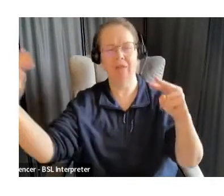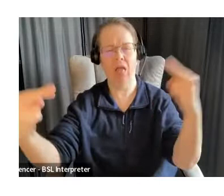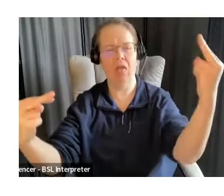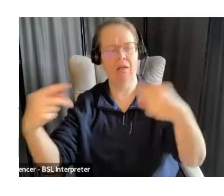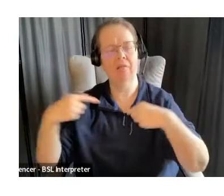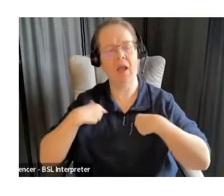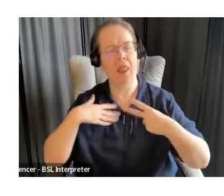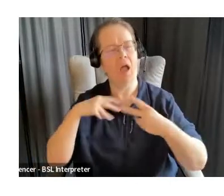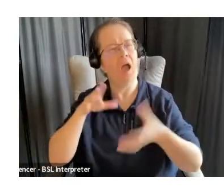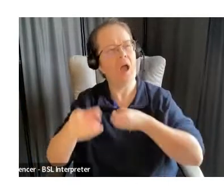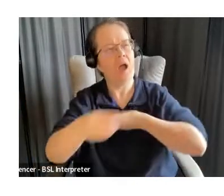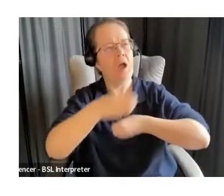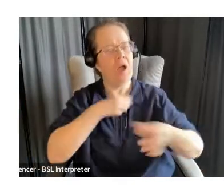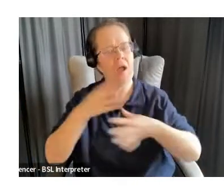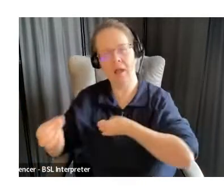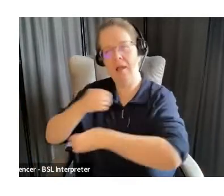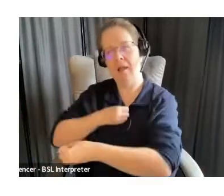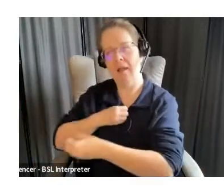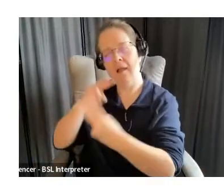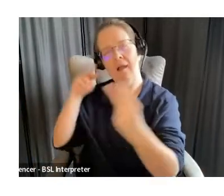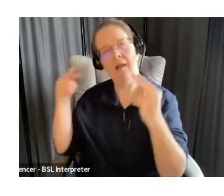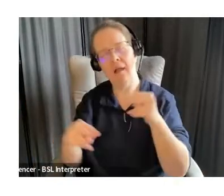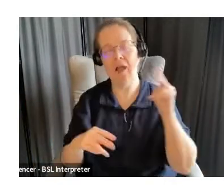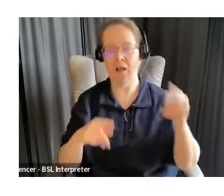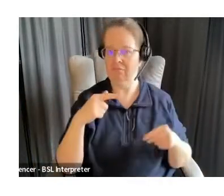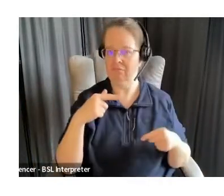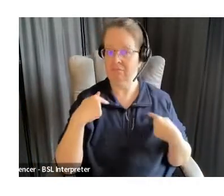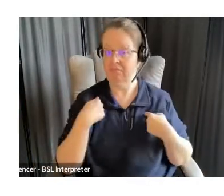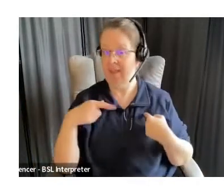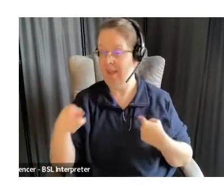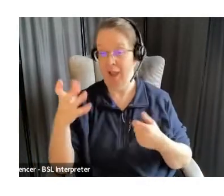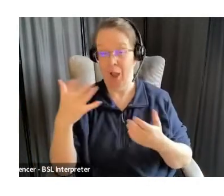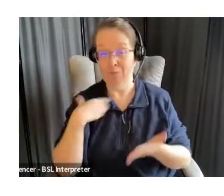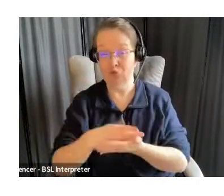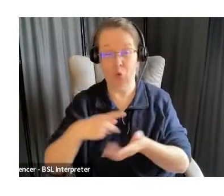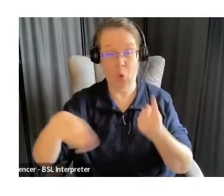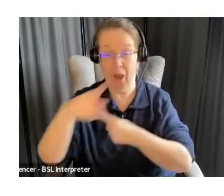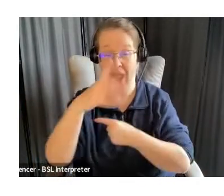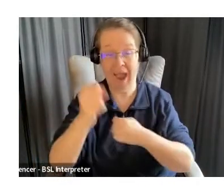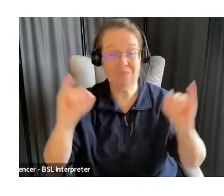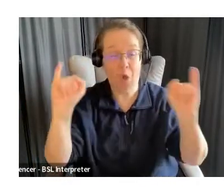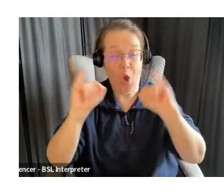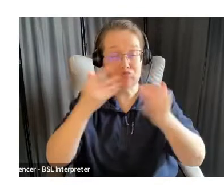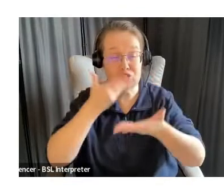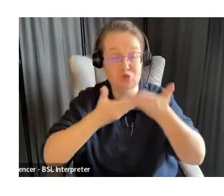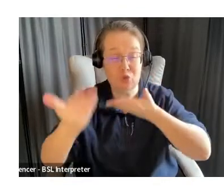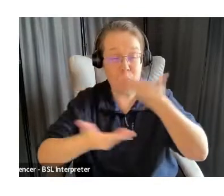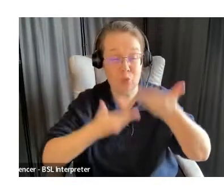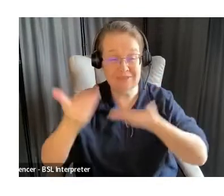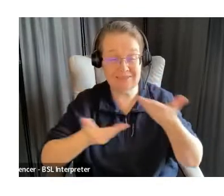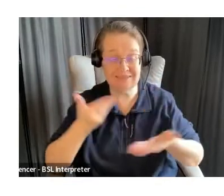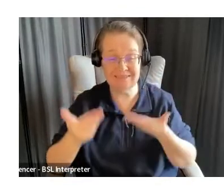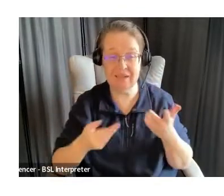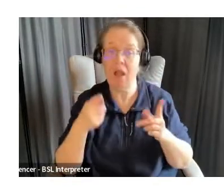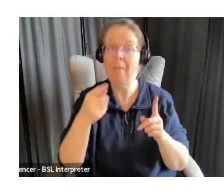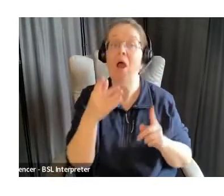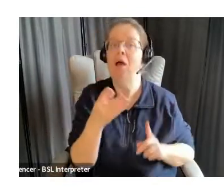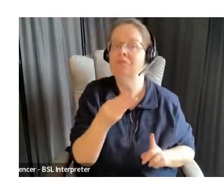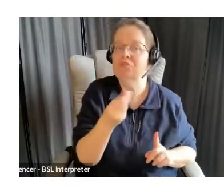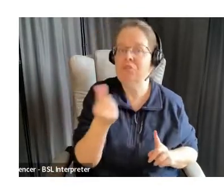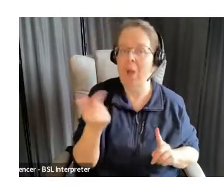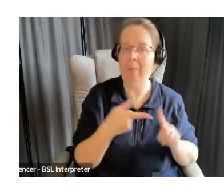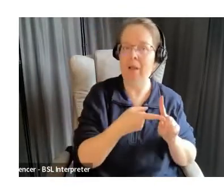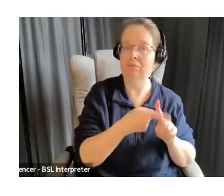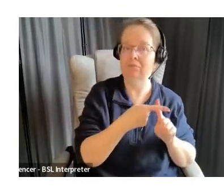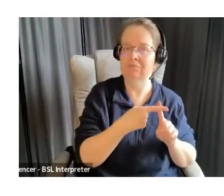that there's a few of you out there that have probably had some horror stories about interviews, but equally on the positive side, have probably had